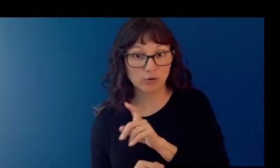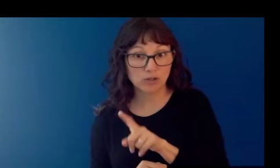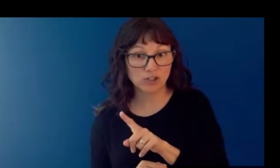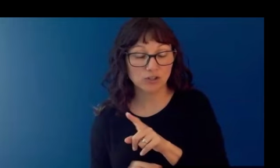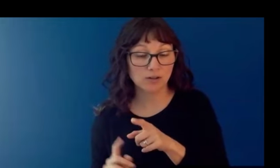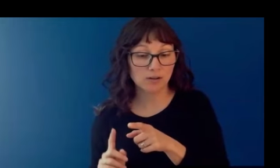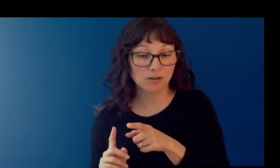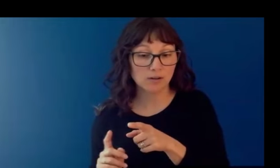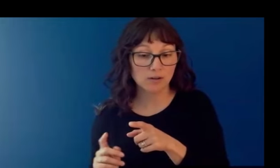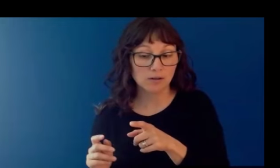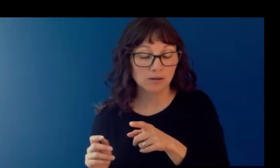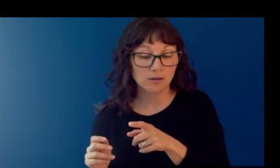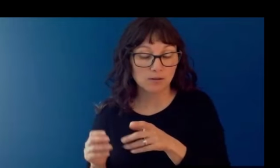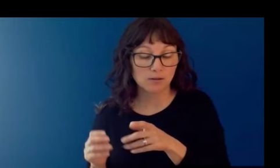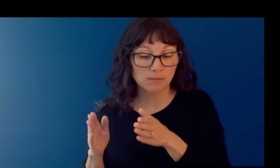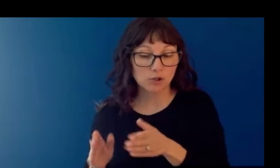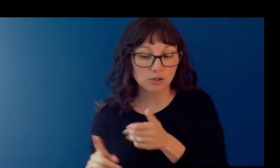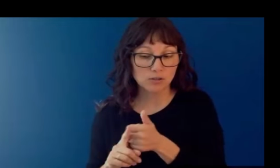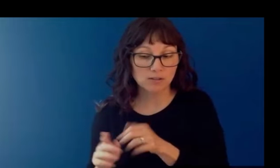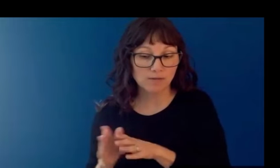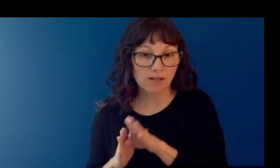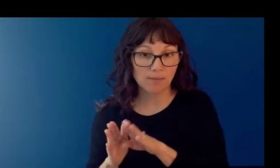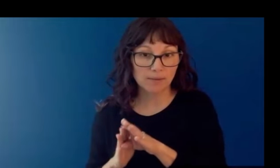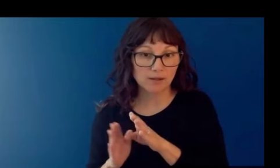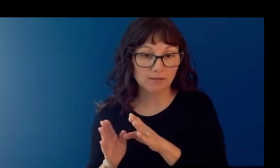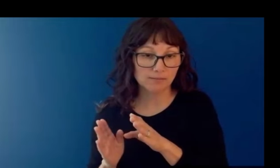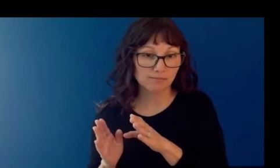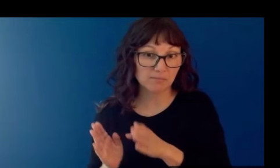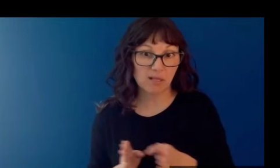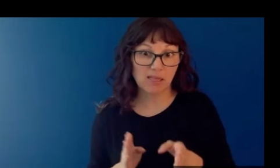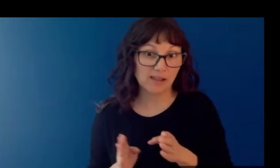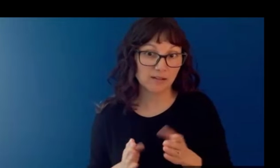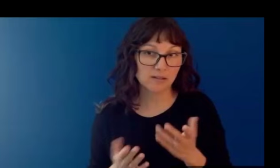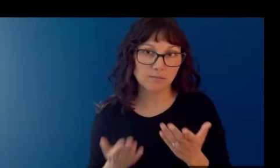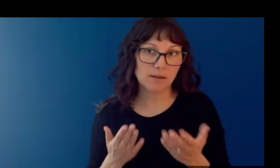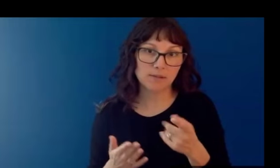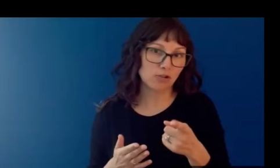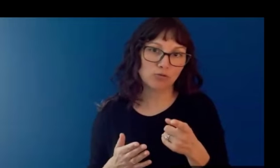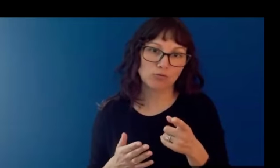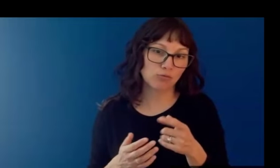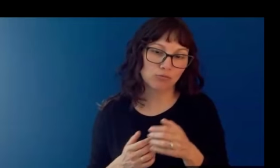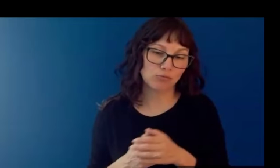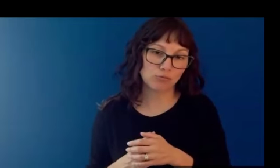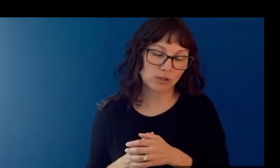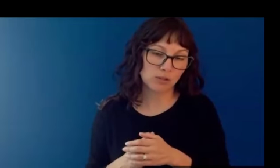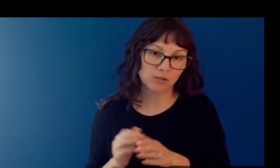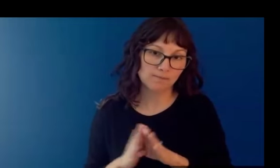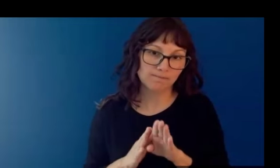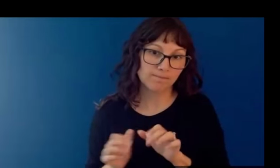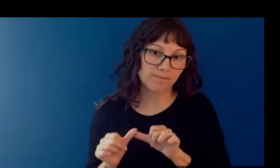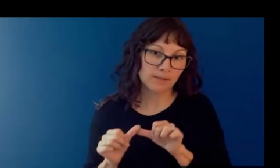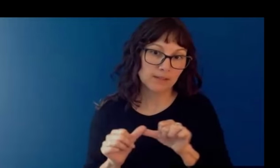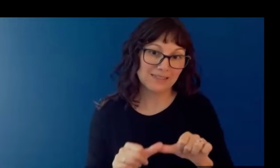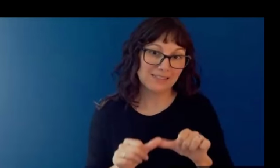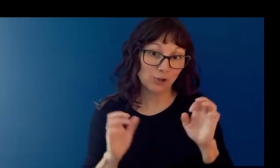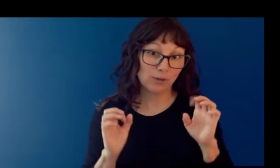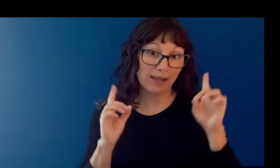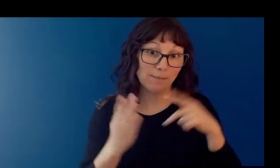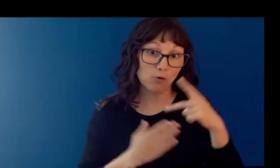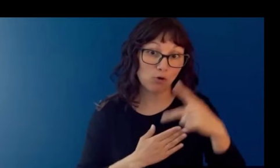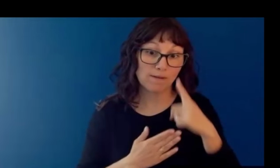that's developing some kinds of plans. Maybe you're developing a continuing ed program